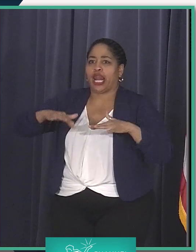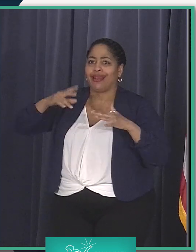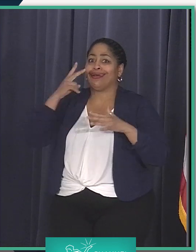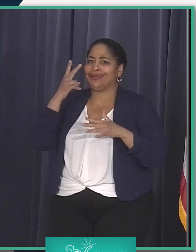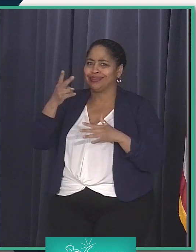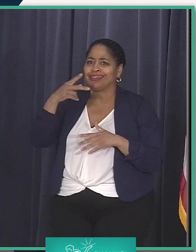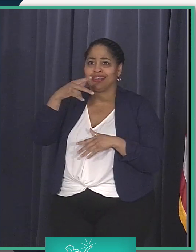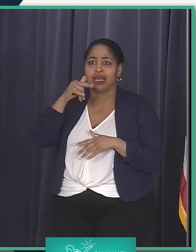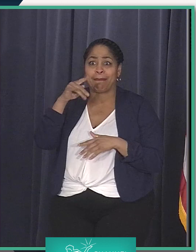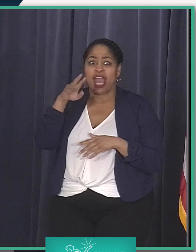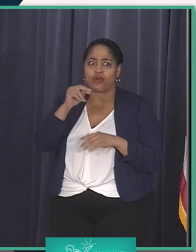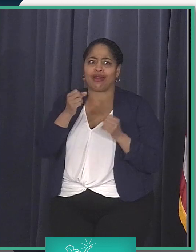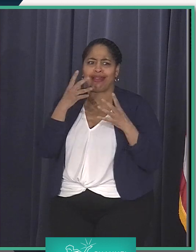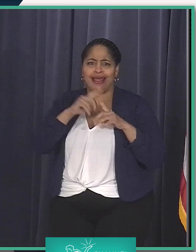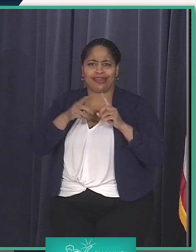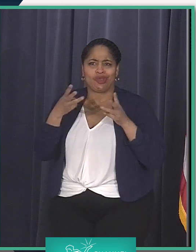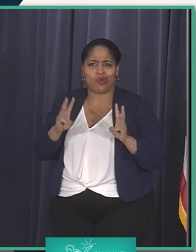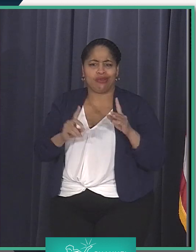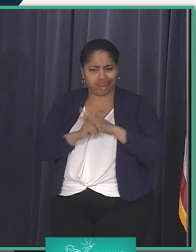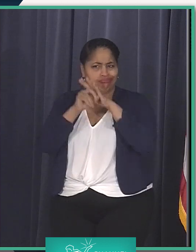of different ways right now.